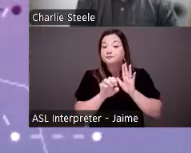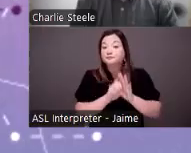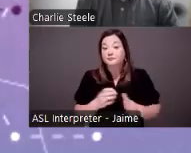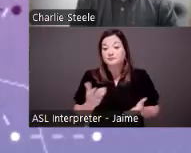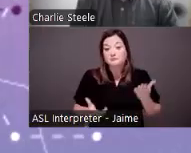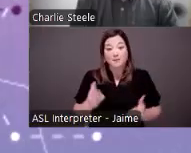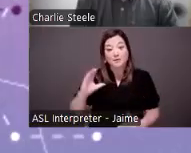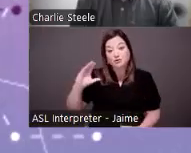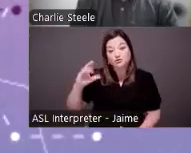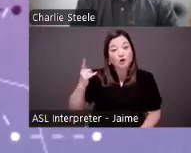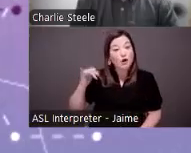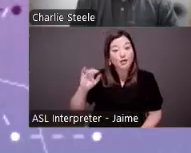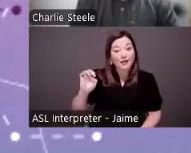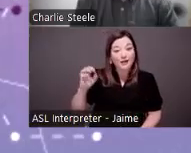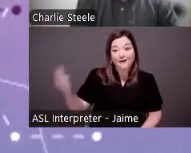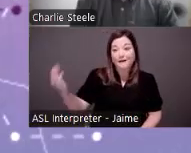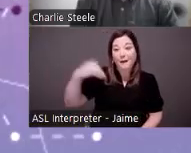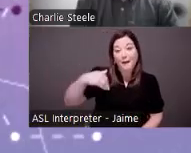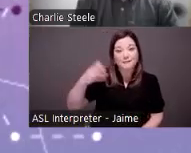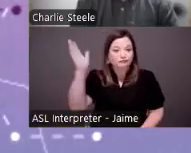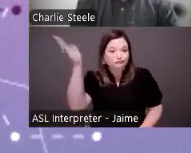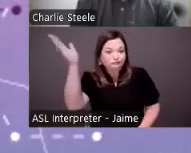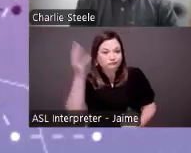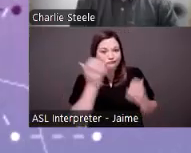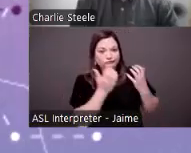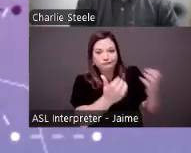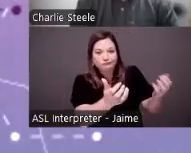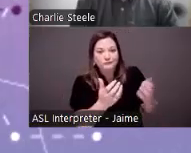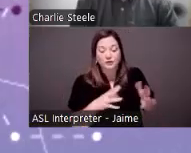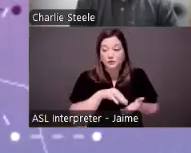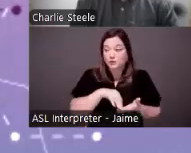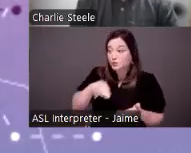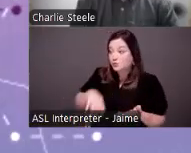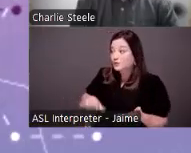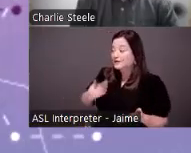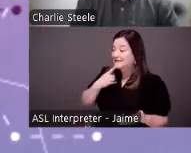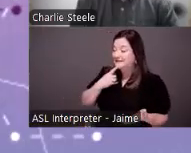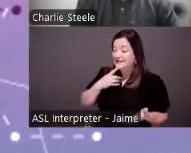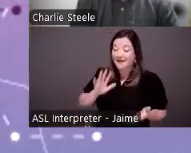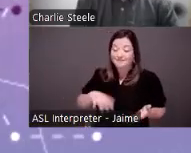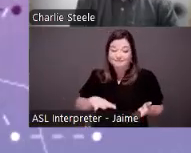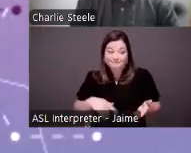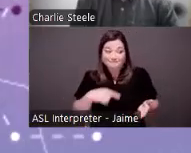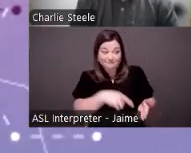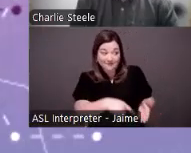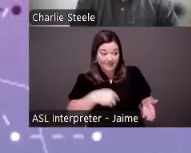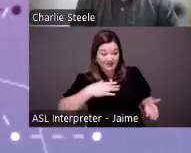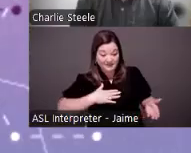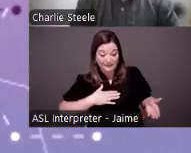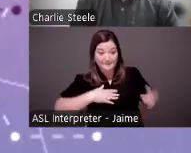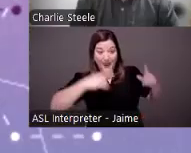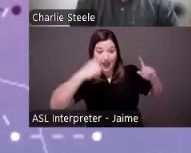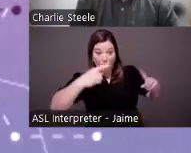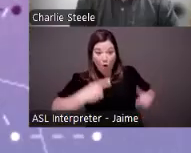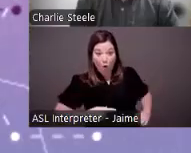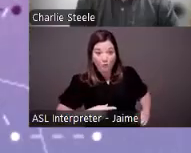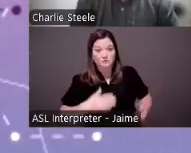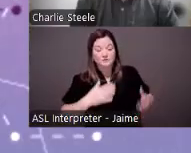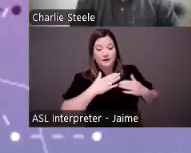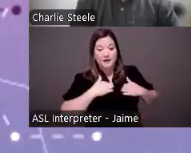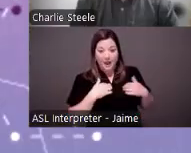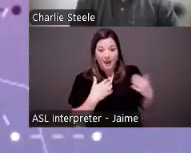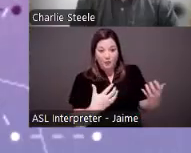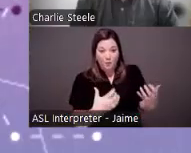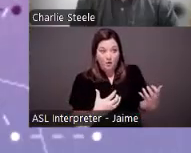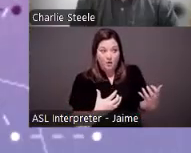Charlie come in and speak to us as students and say, this is what my goals are. This is what I want to see from